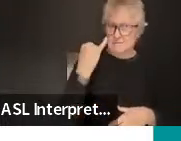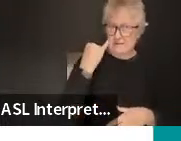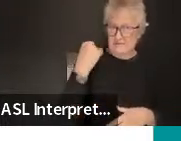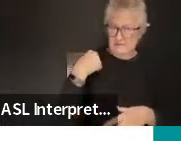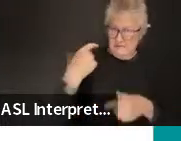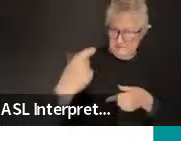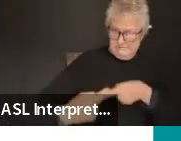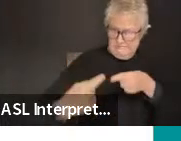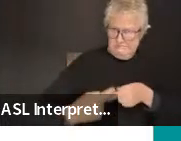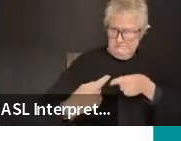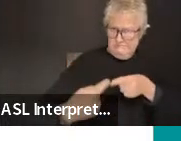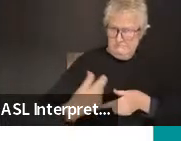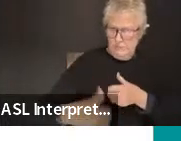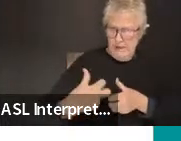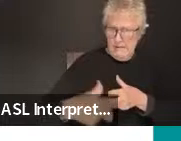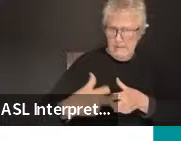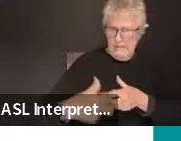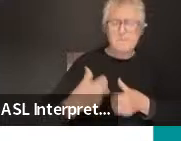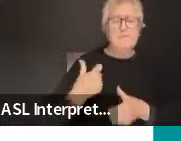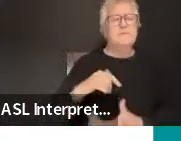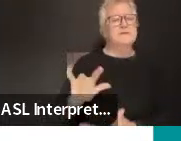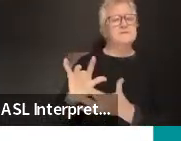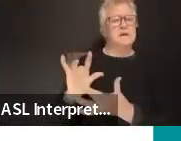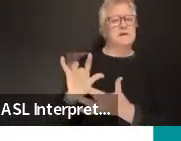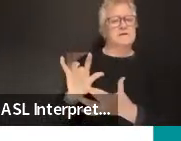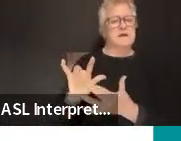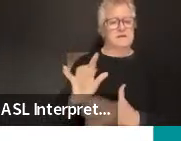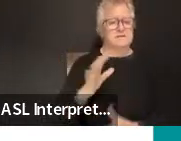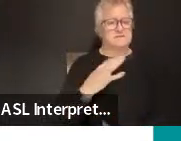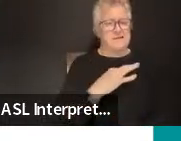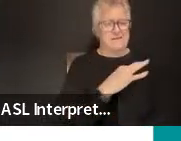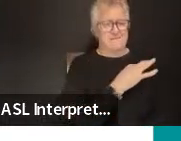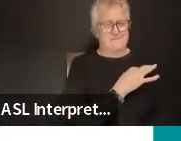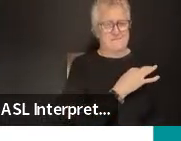360-329-6744. Next slide.